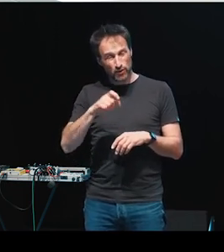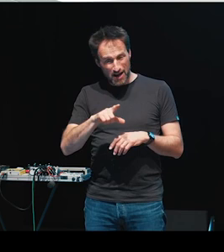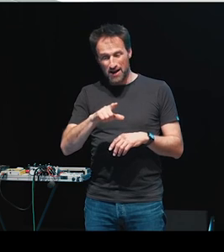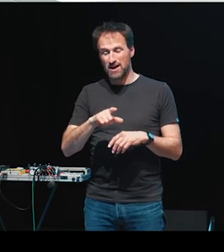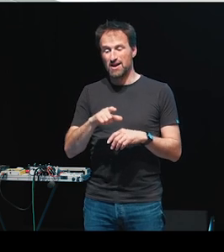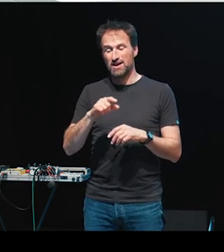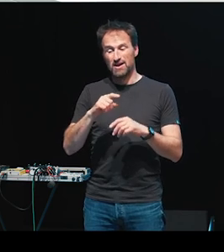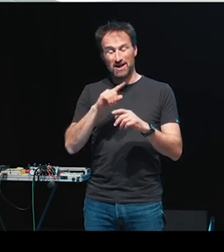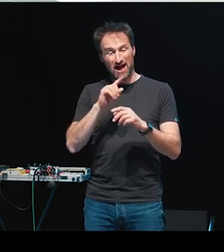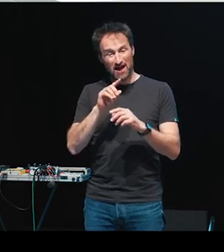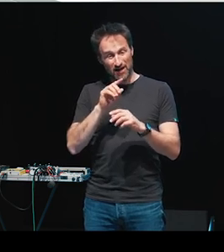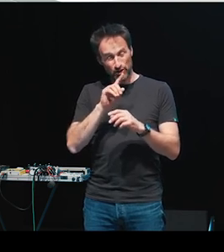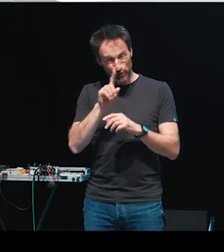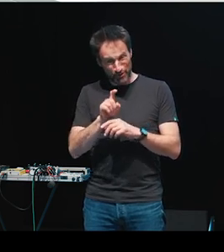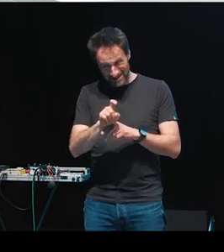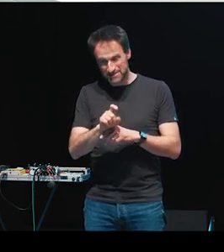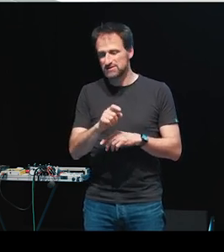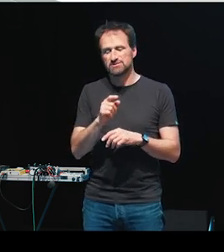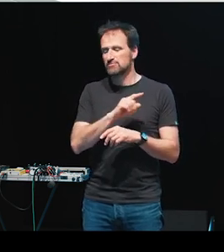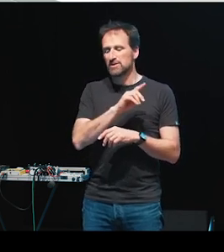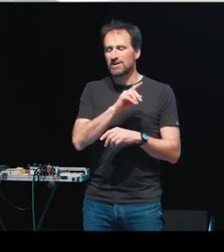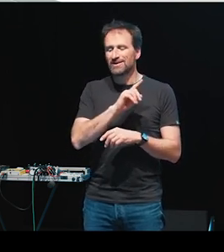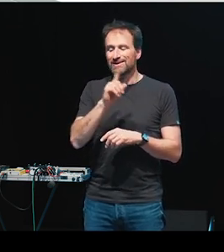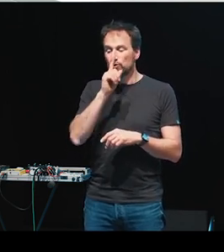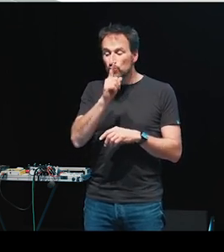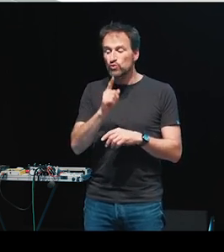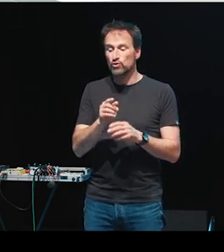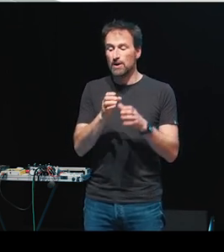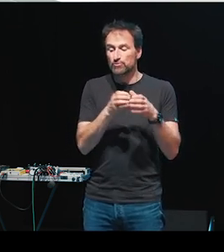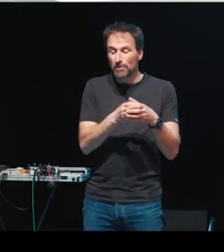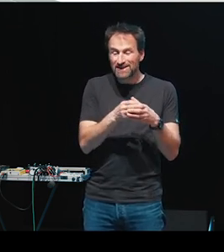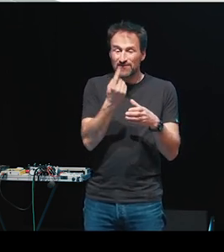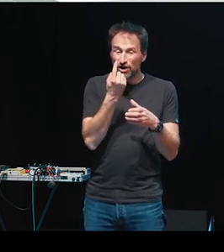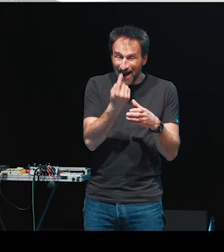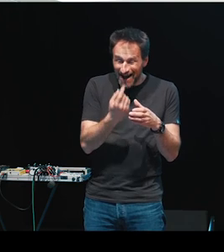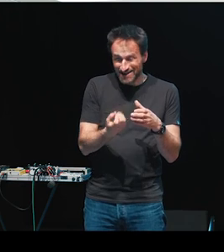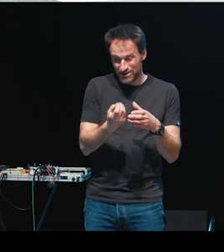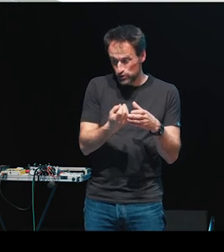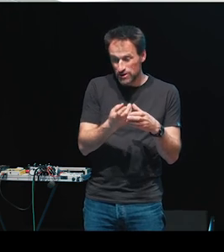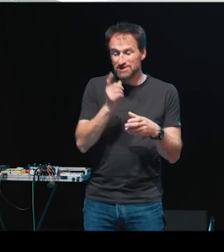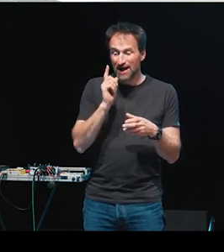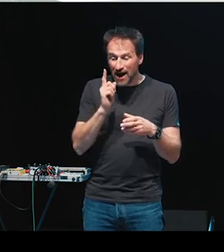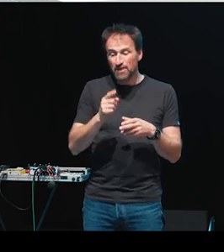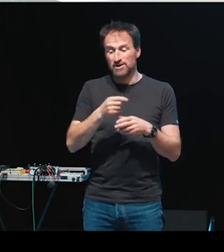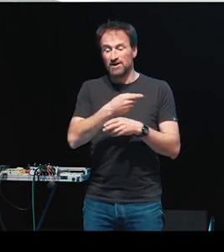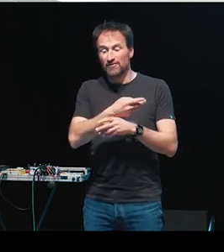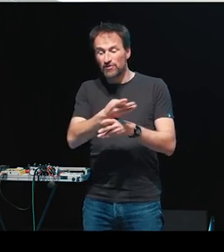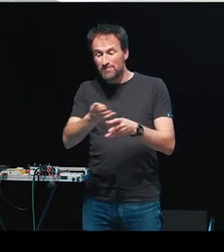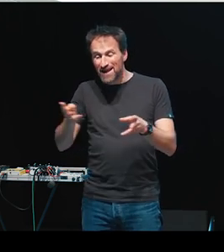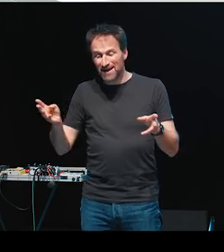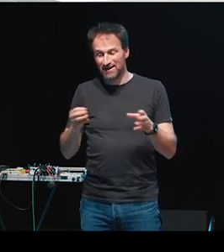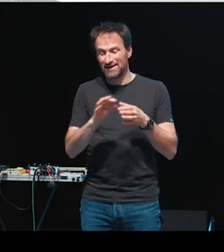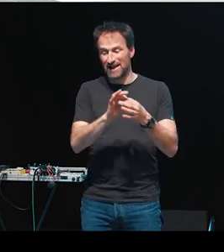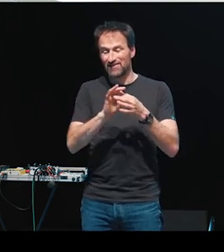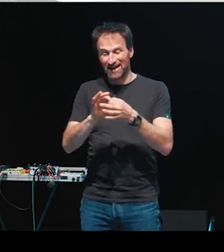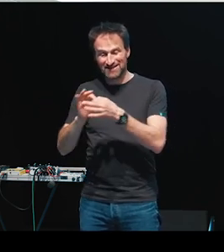also smoothly follow references between them. While typical REST APIs require loading from multiple URLs, GraphQL APIs get